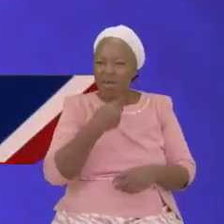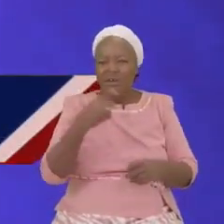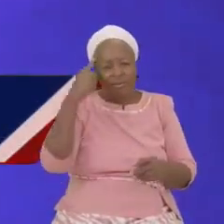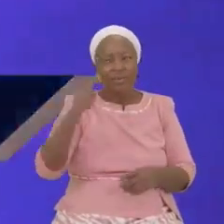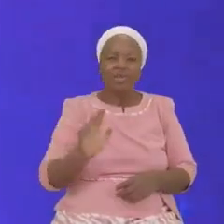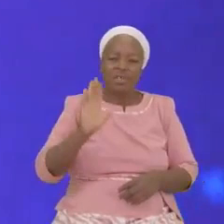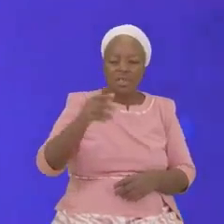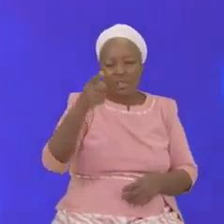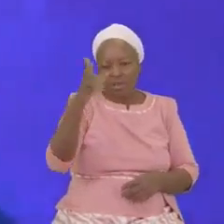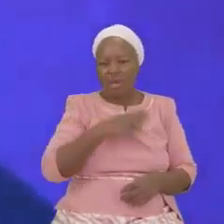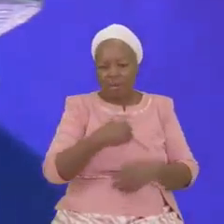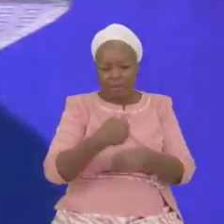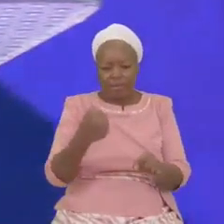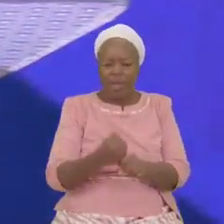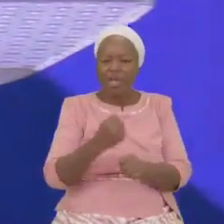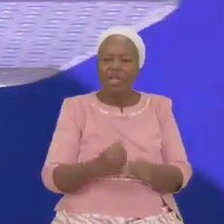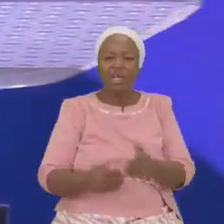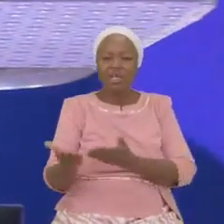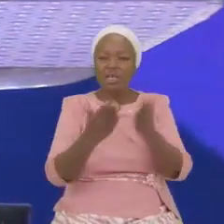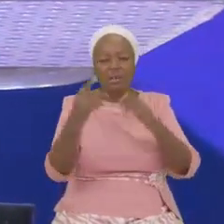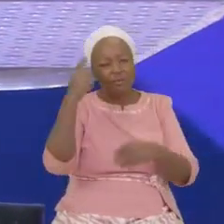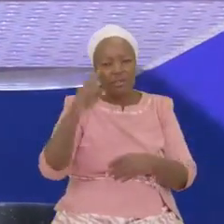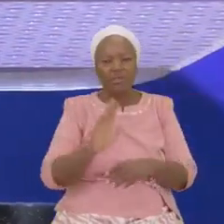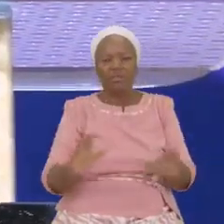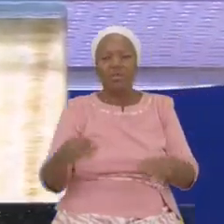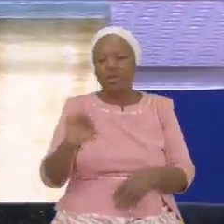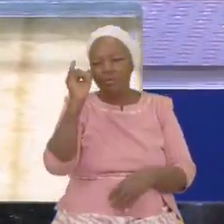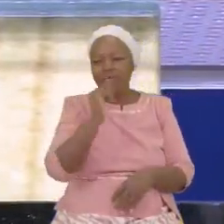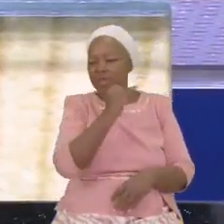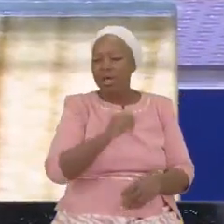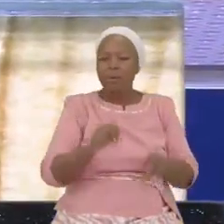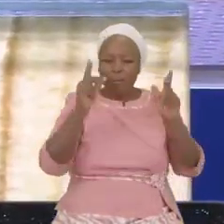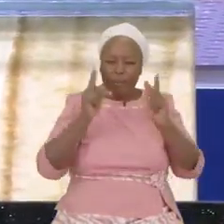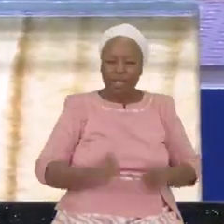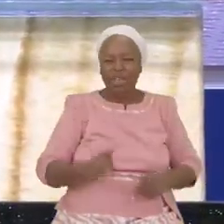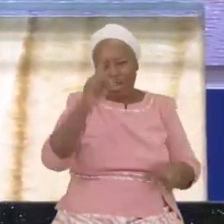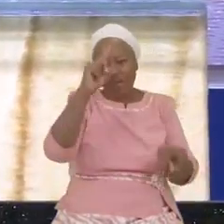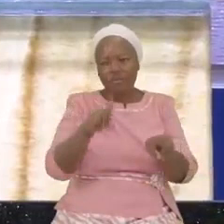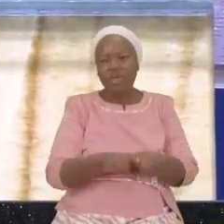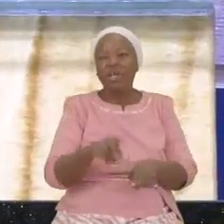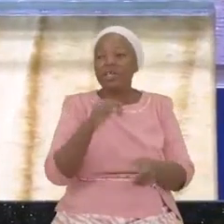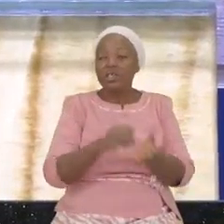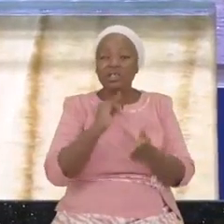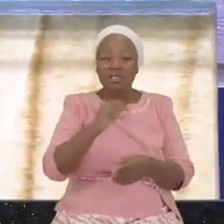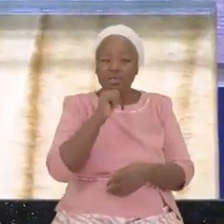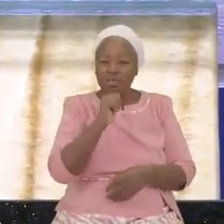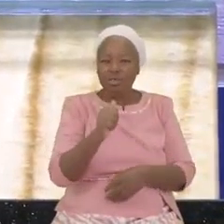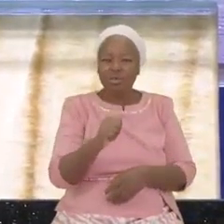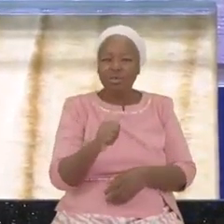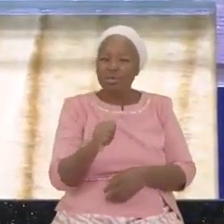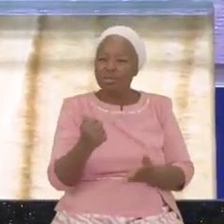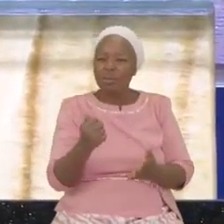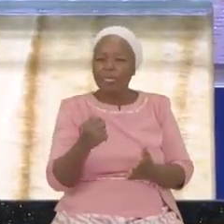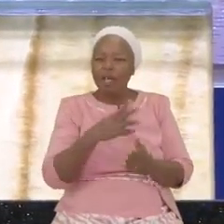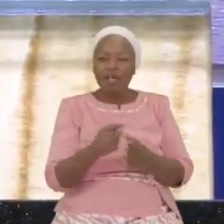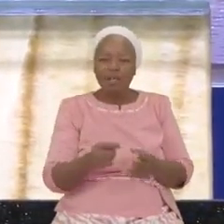an atonement for the children of Israel. Personal covenant. It is not like, you know, a